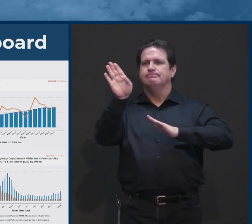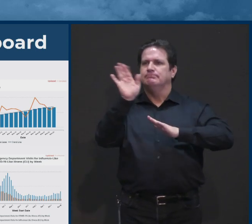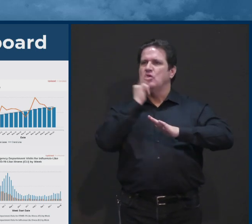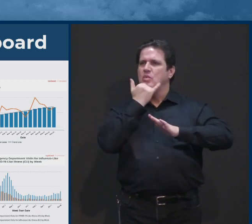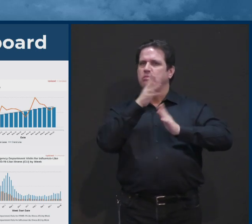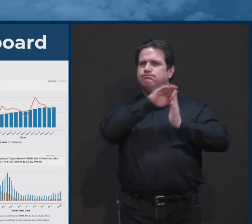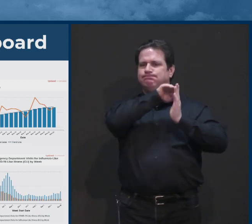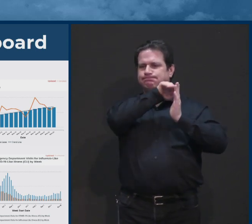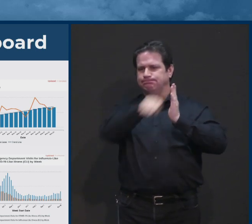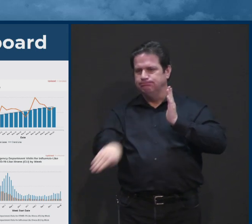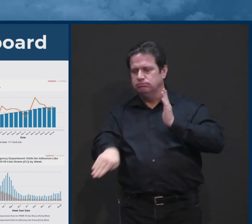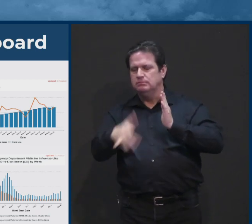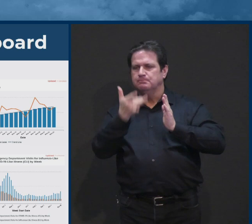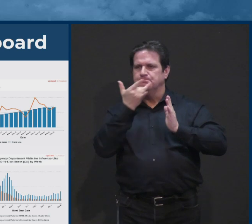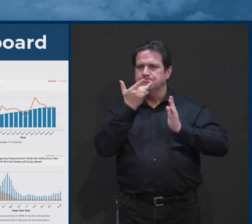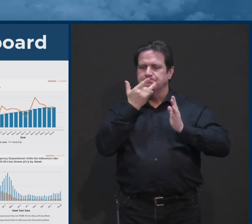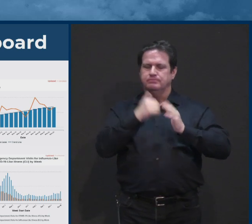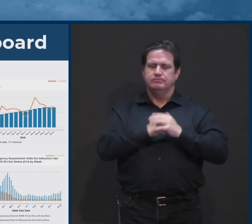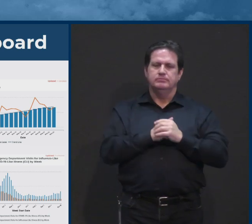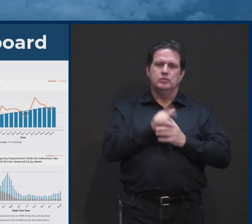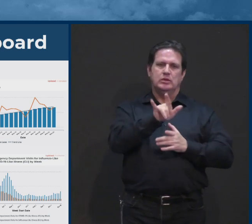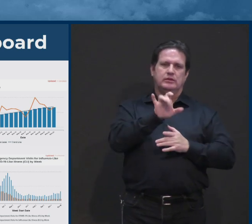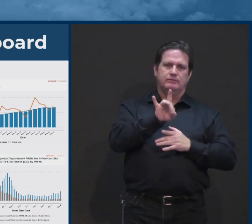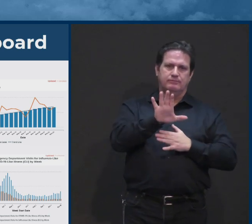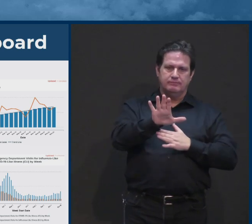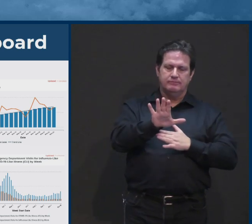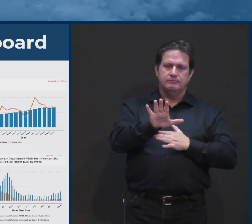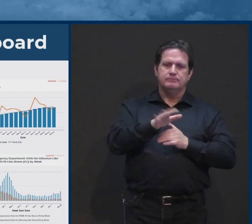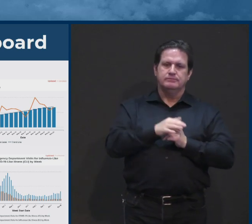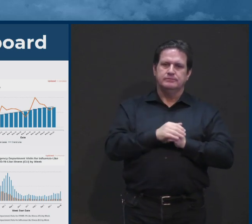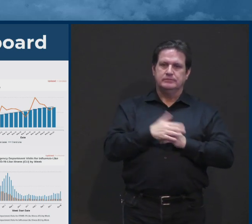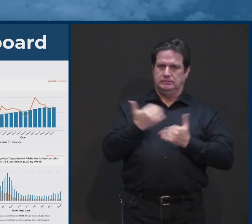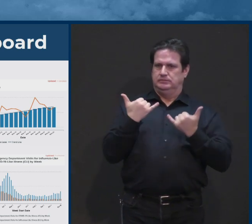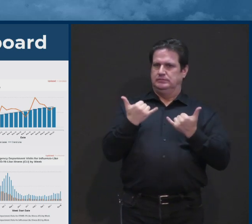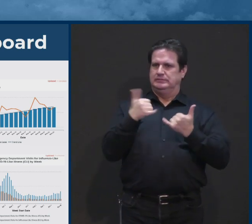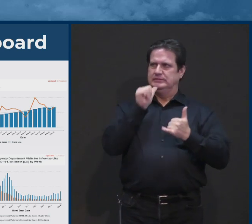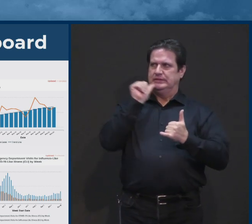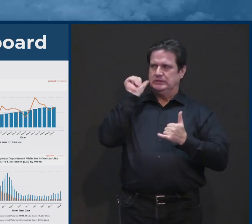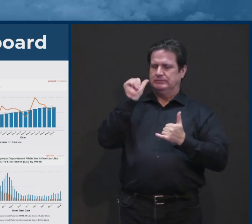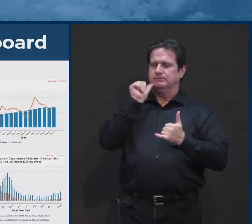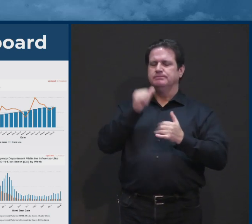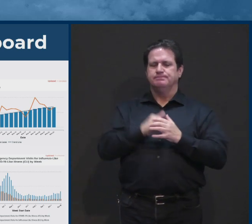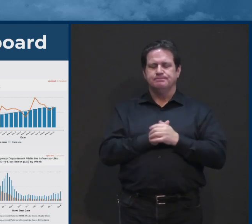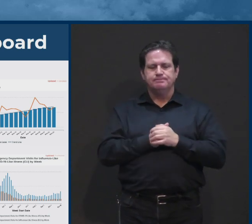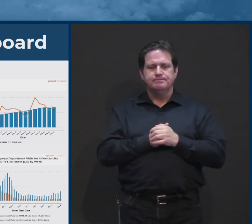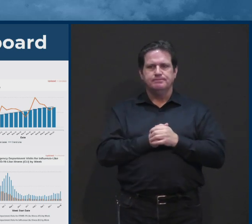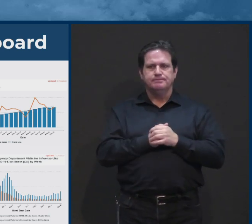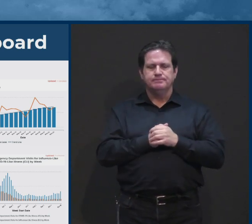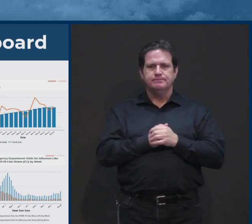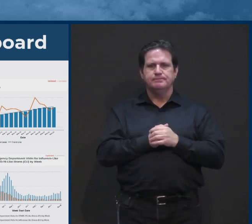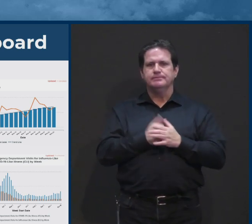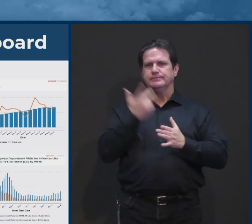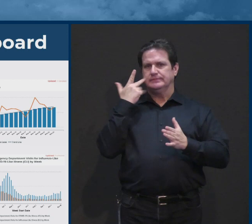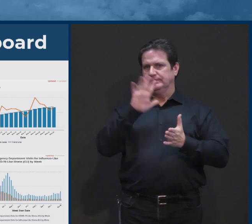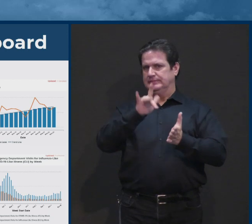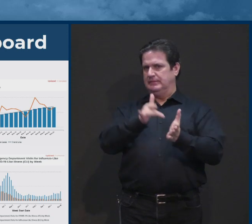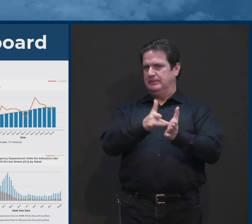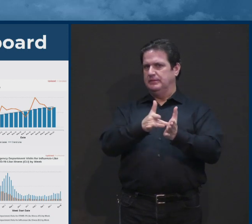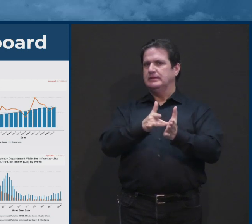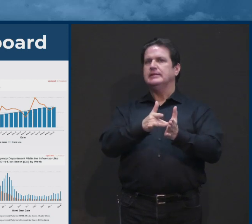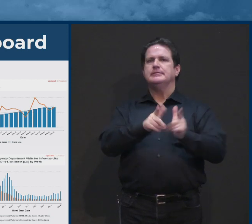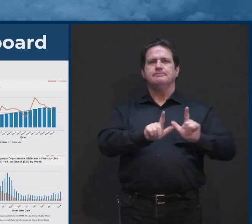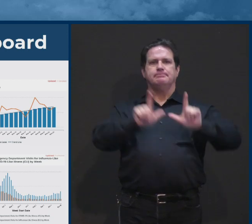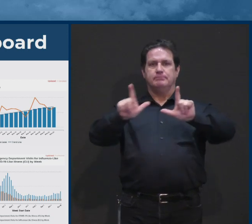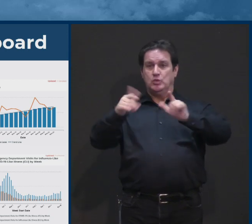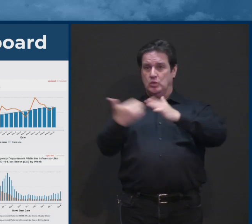up to a high of 185 today or yesterday. And you can see in the middle that the number of